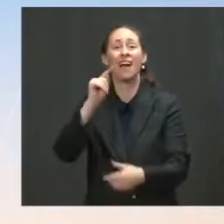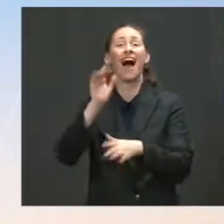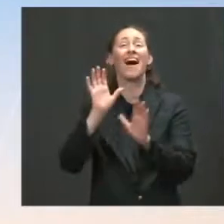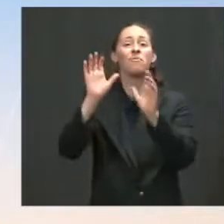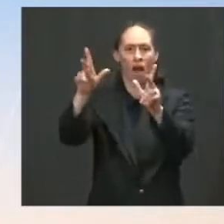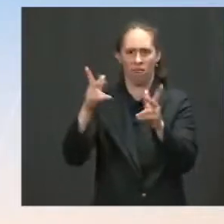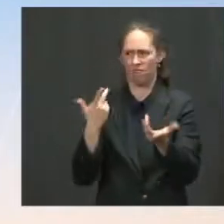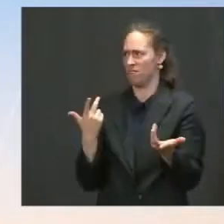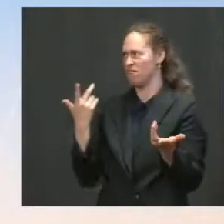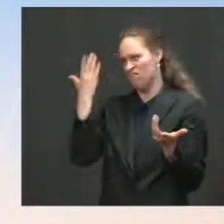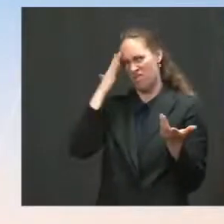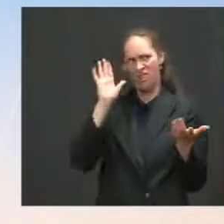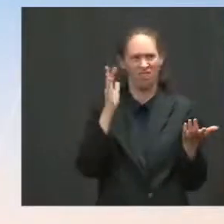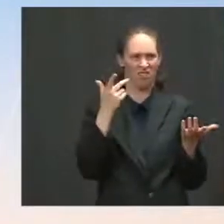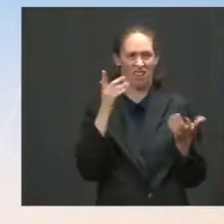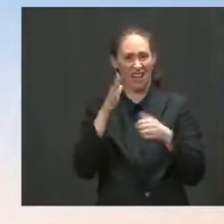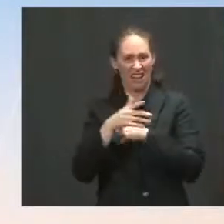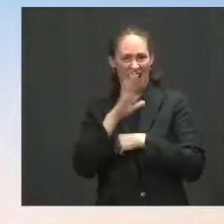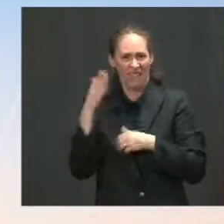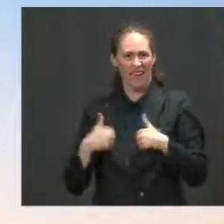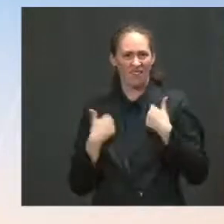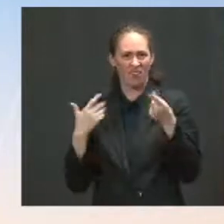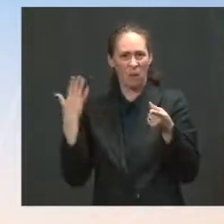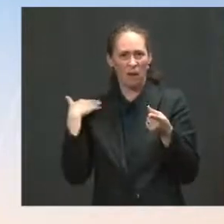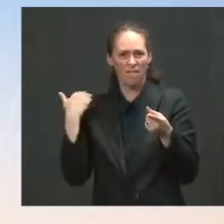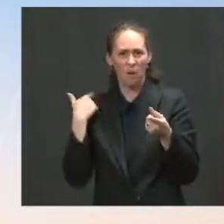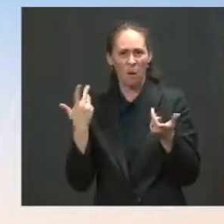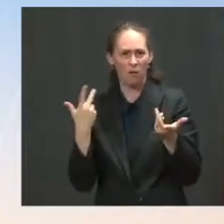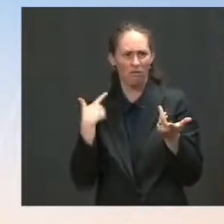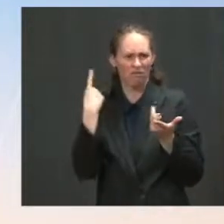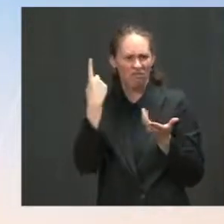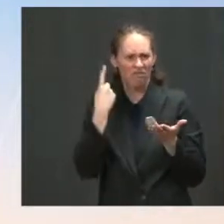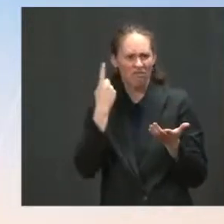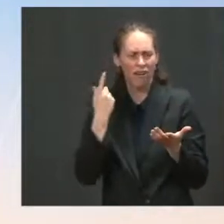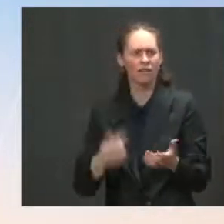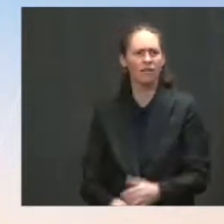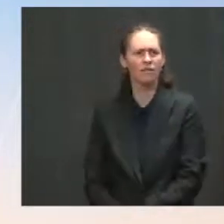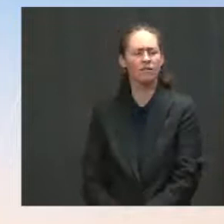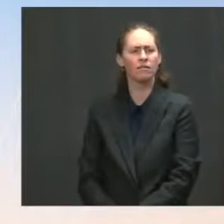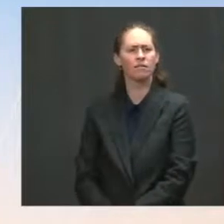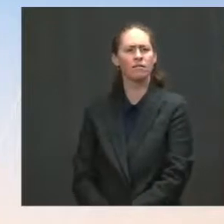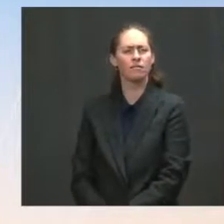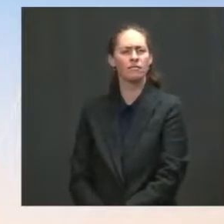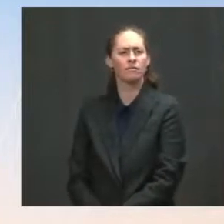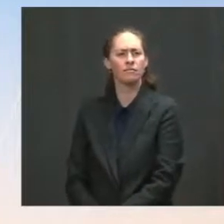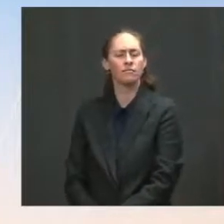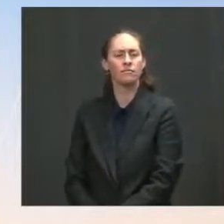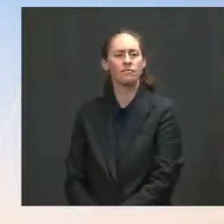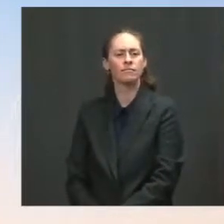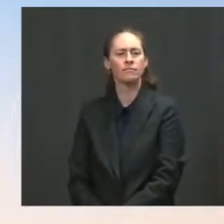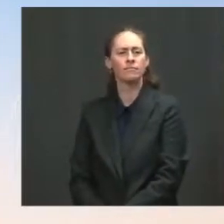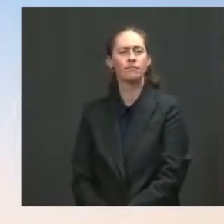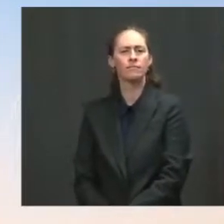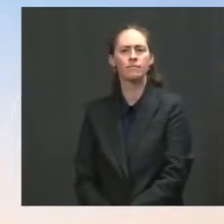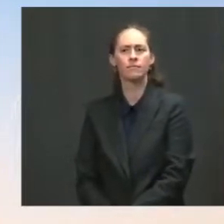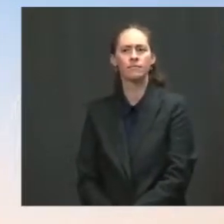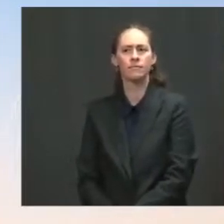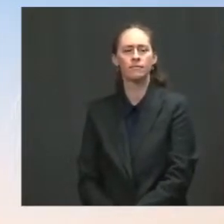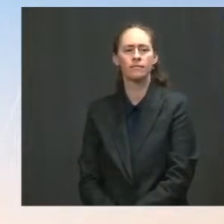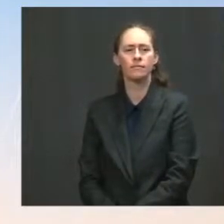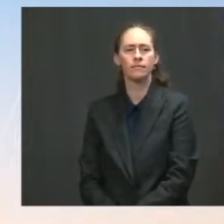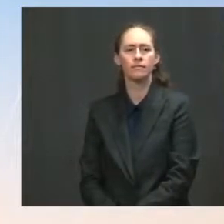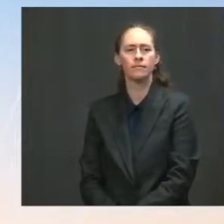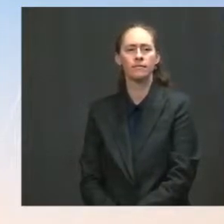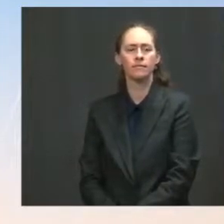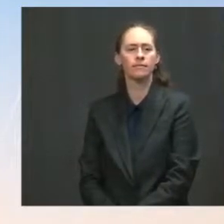White House as well. One of them at least have met the president in Pennsylvania. Has the president given any assurance to these kids that instead of focusing